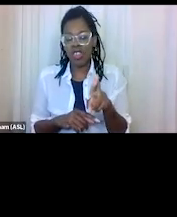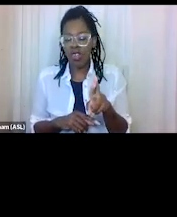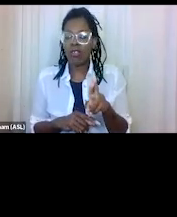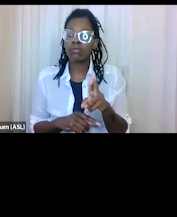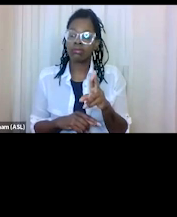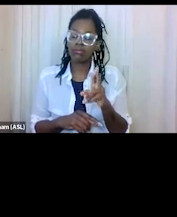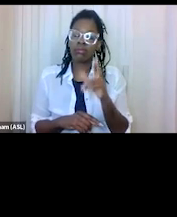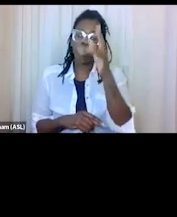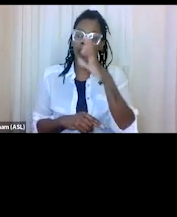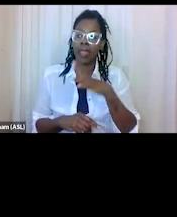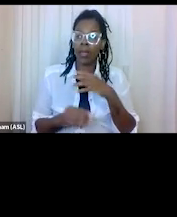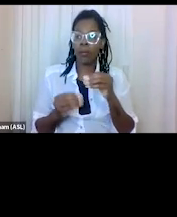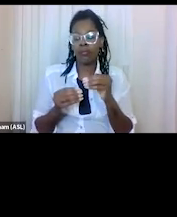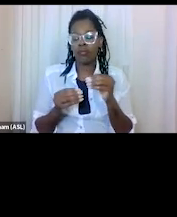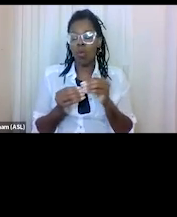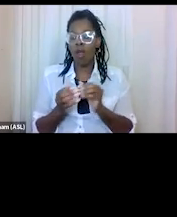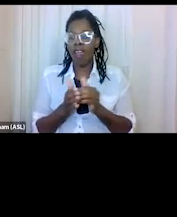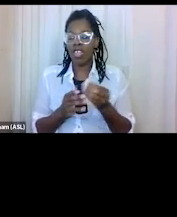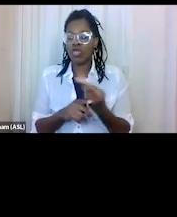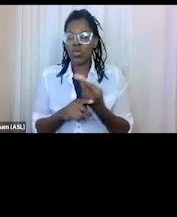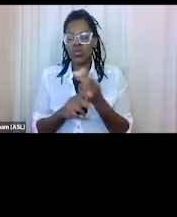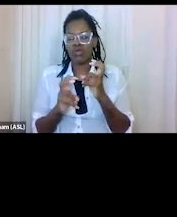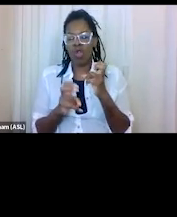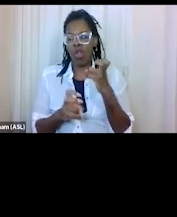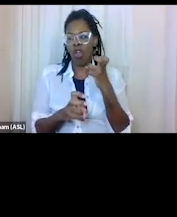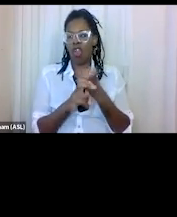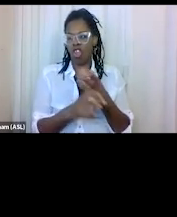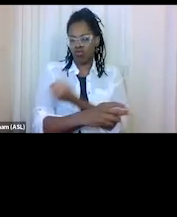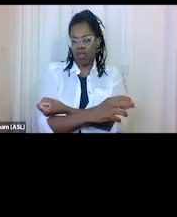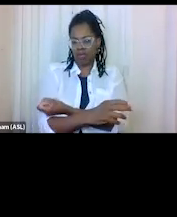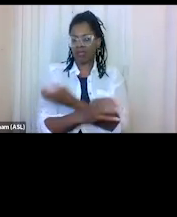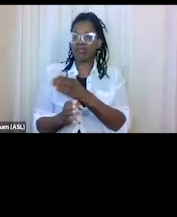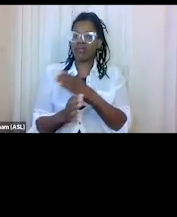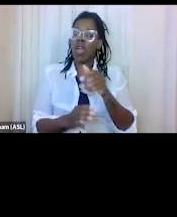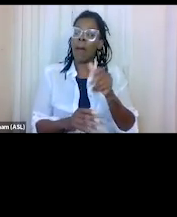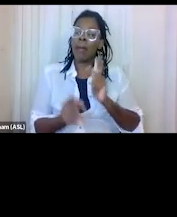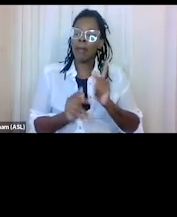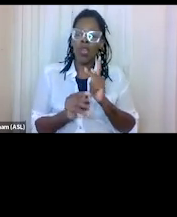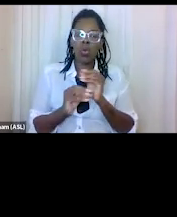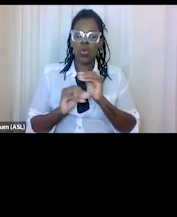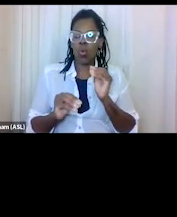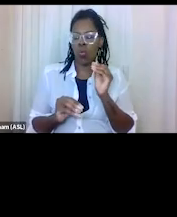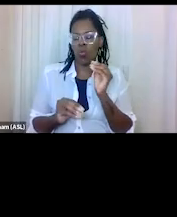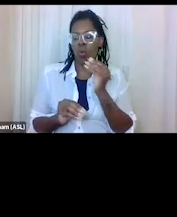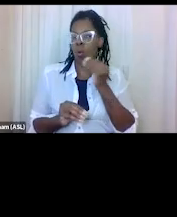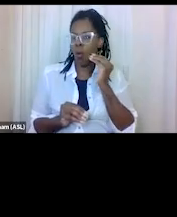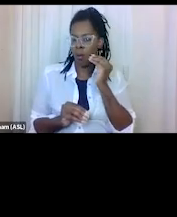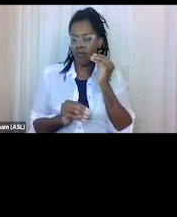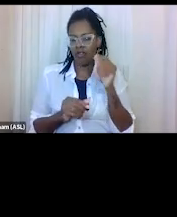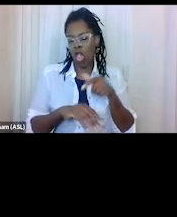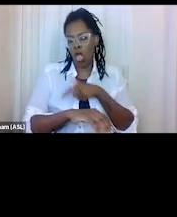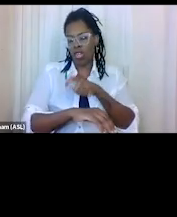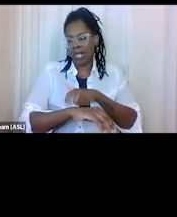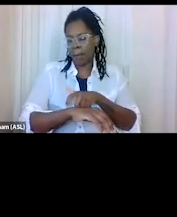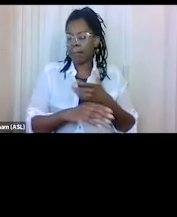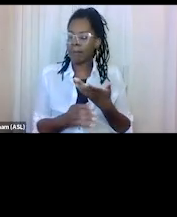harder drugs, and those who are homeless for longer tend to use more hard drugs. There are also network effects, right?